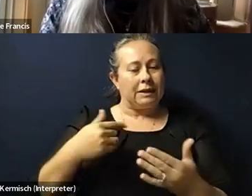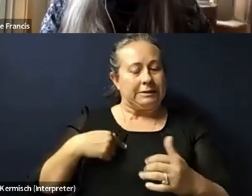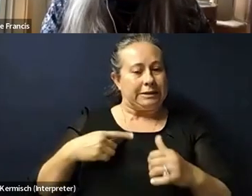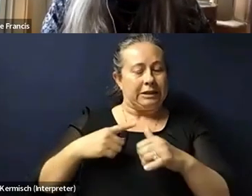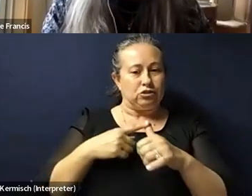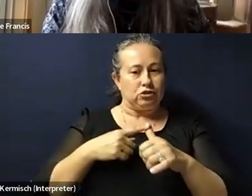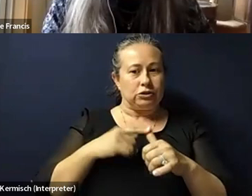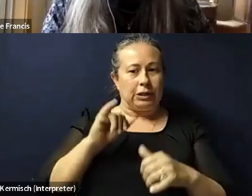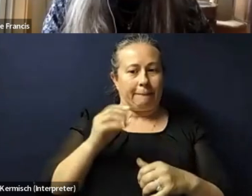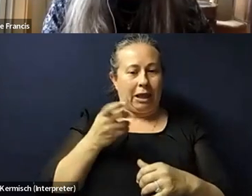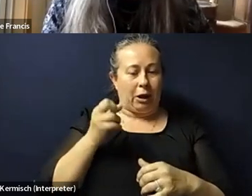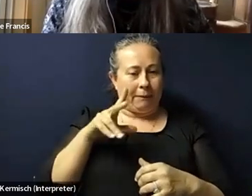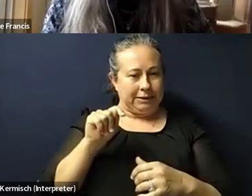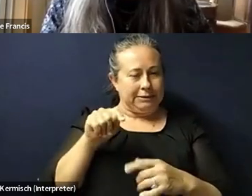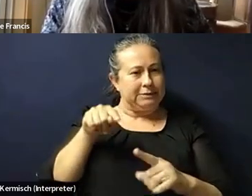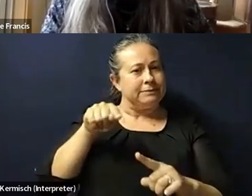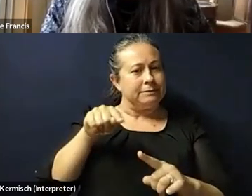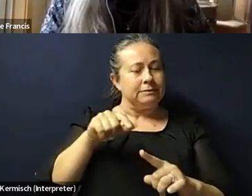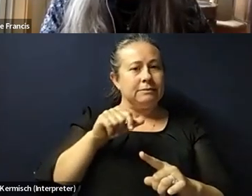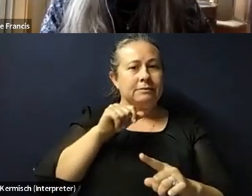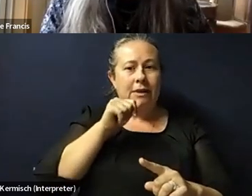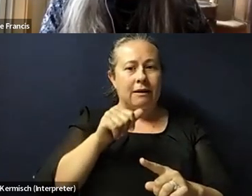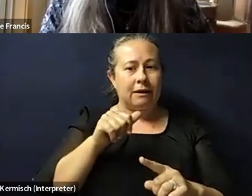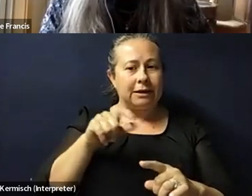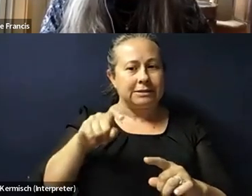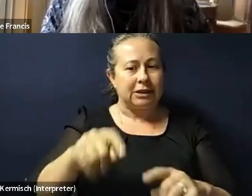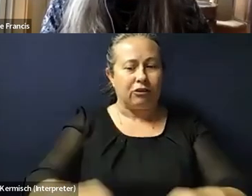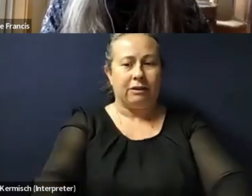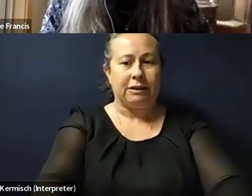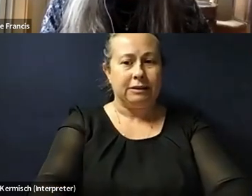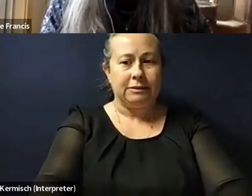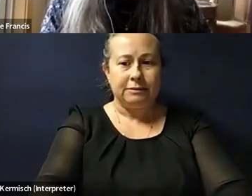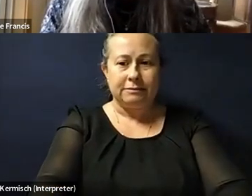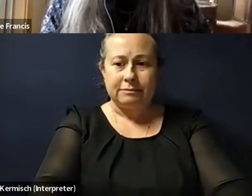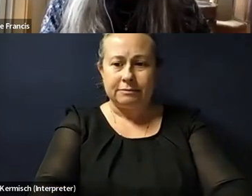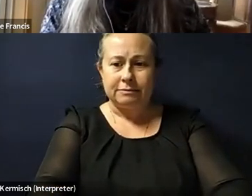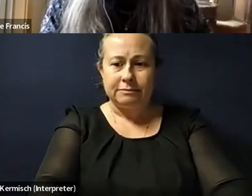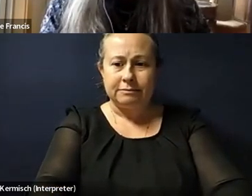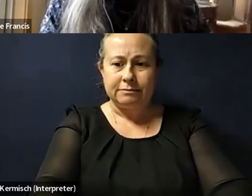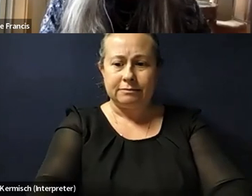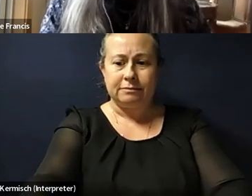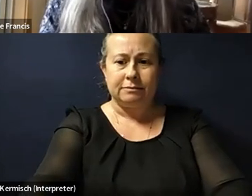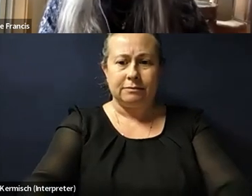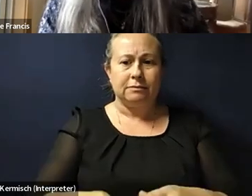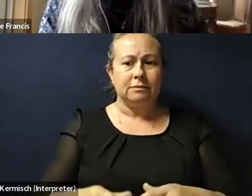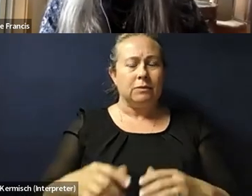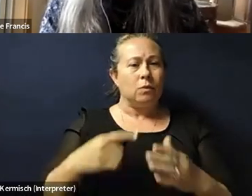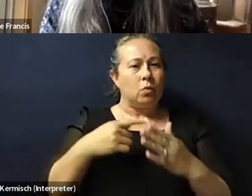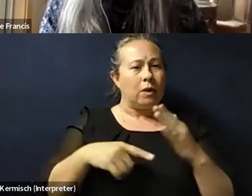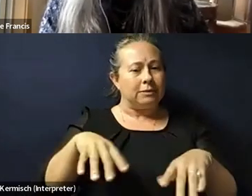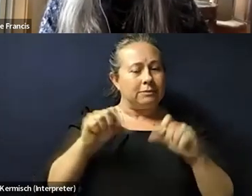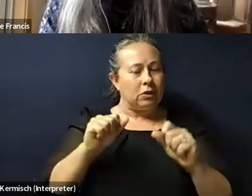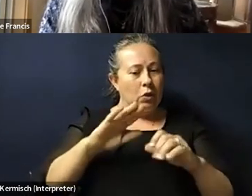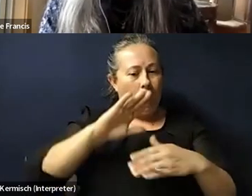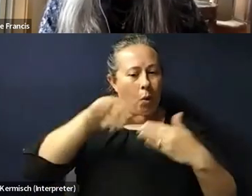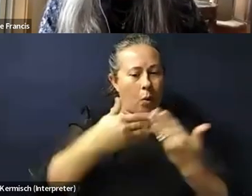impairment is not necessarily the what pictures or what really takes the whole, but it's the